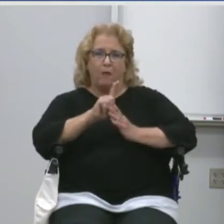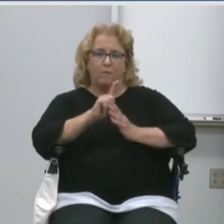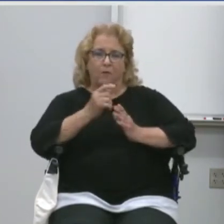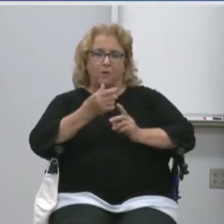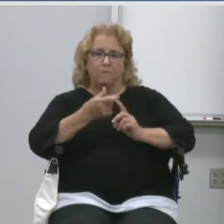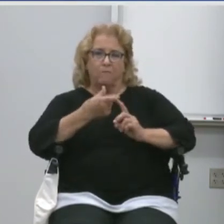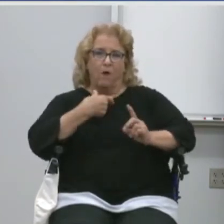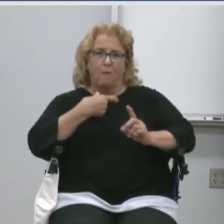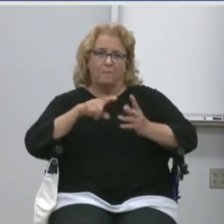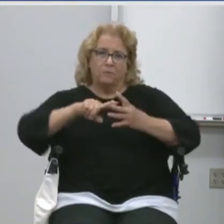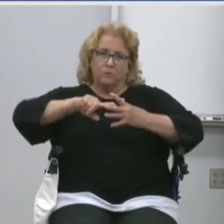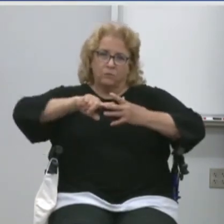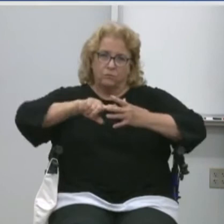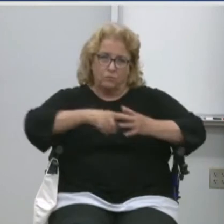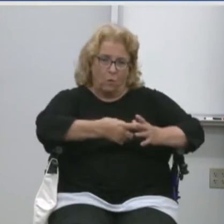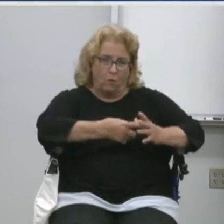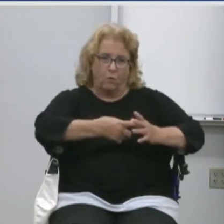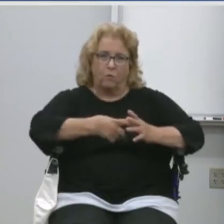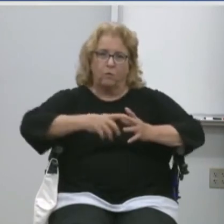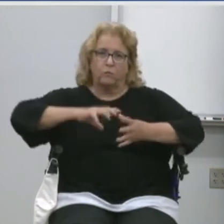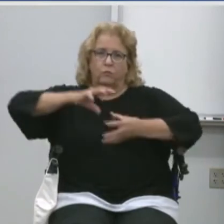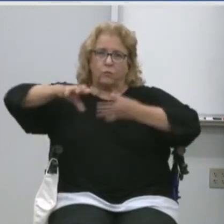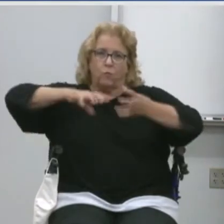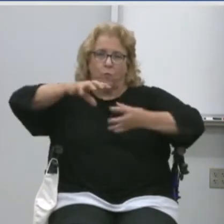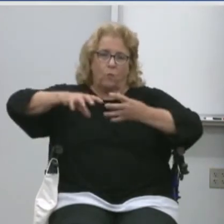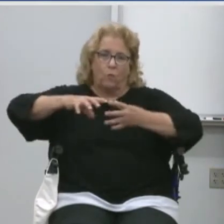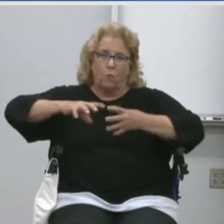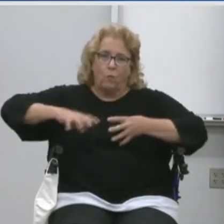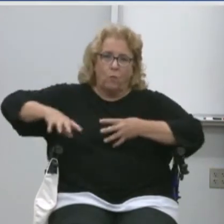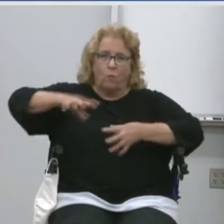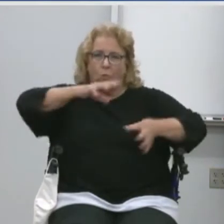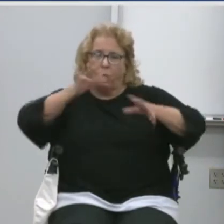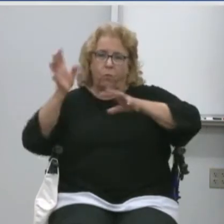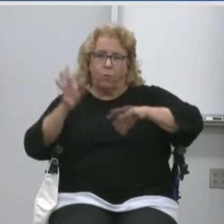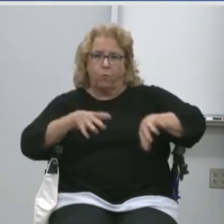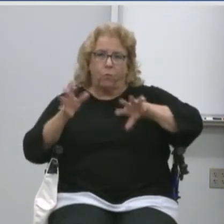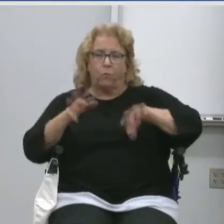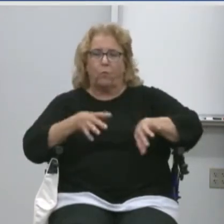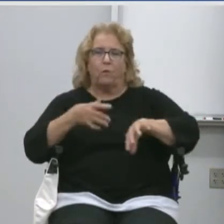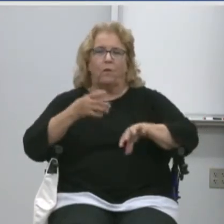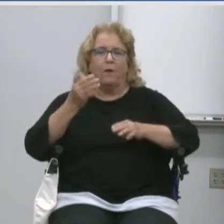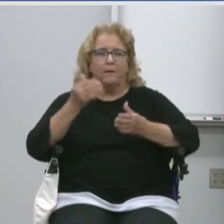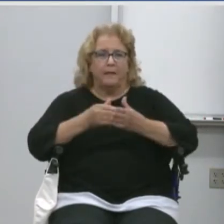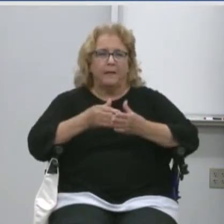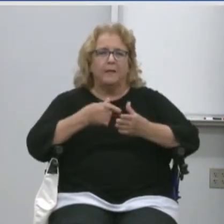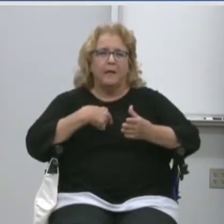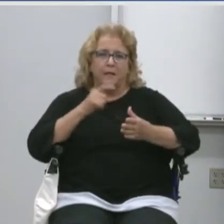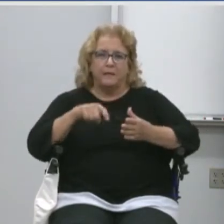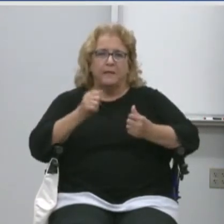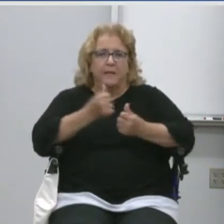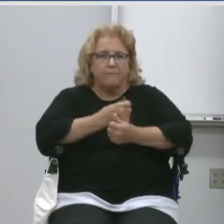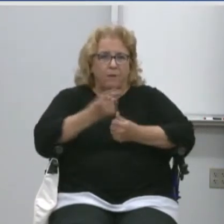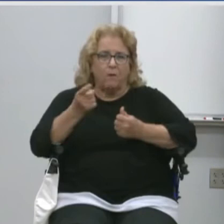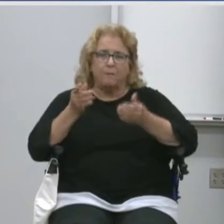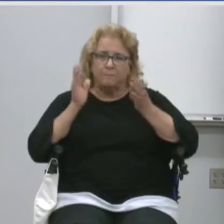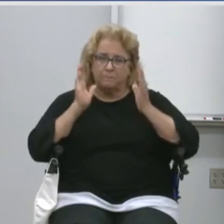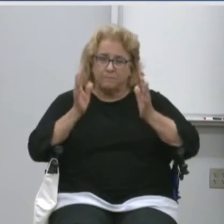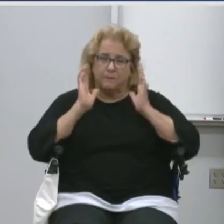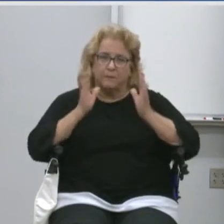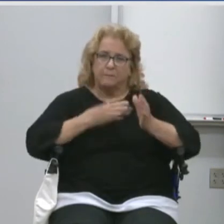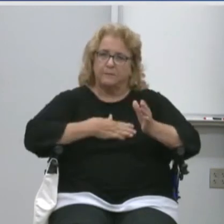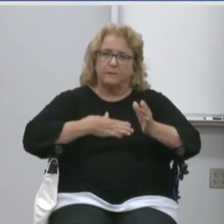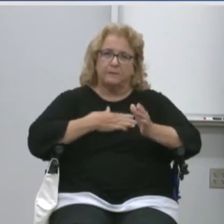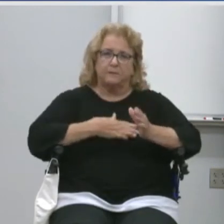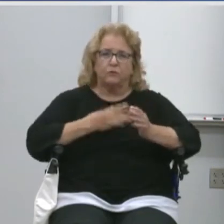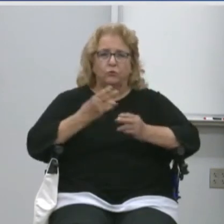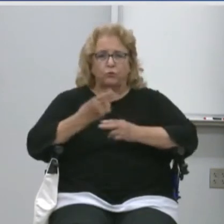from the onset of tropical storm force winds. So again, I need everyone to pay attention